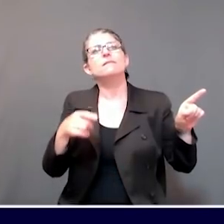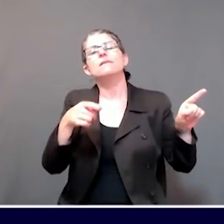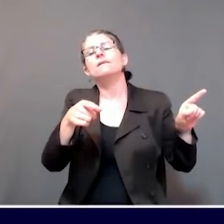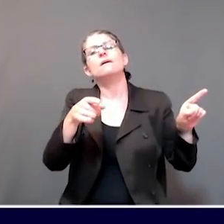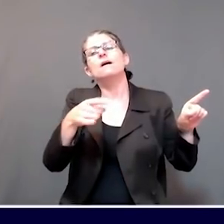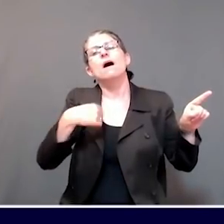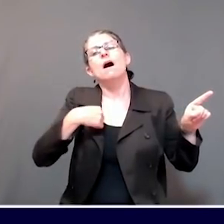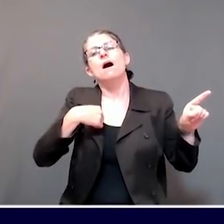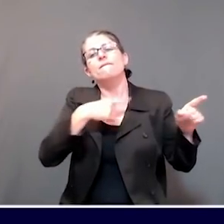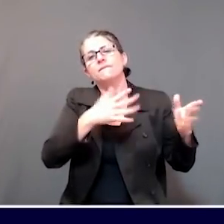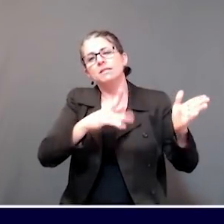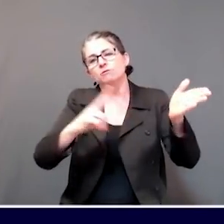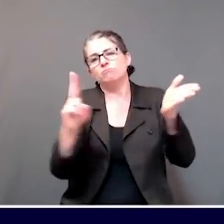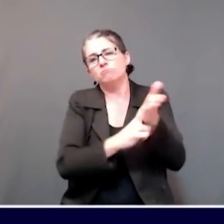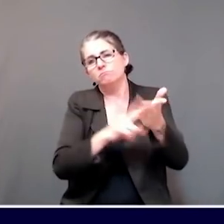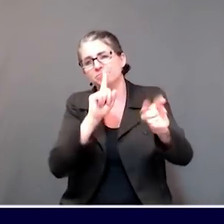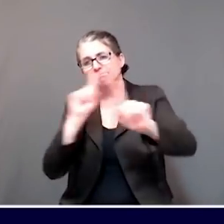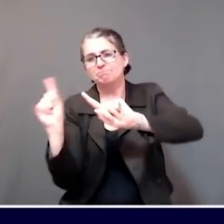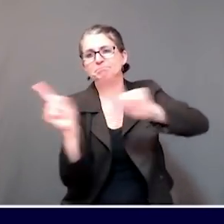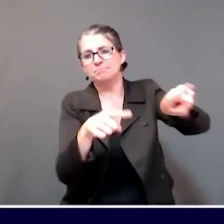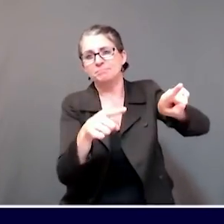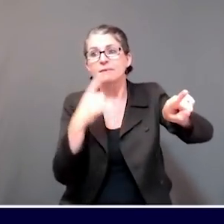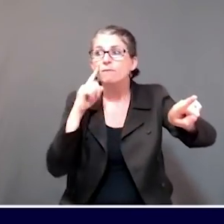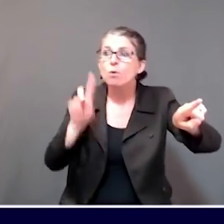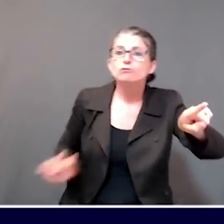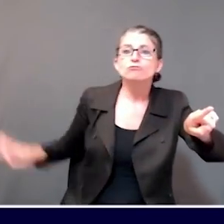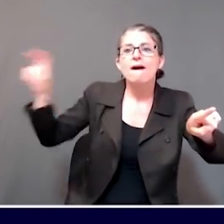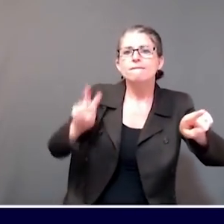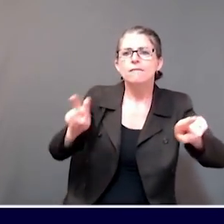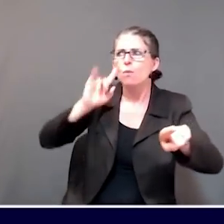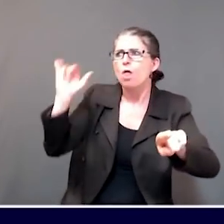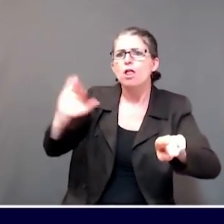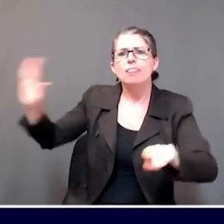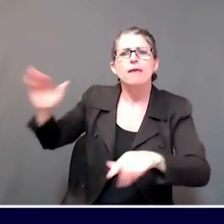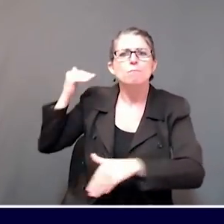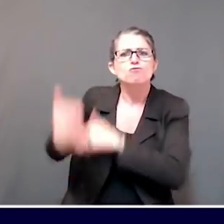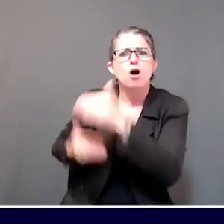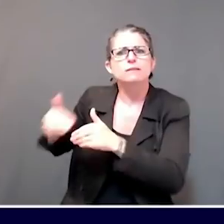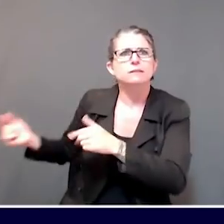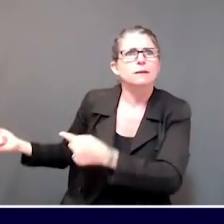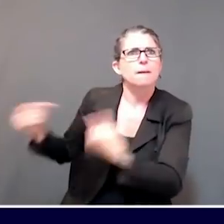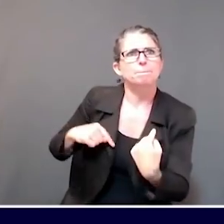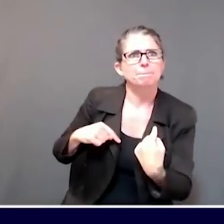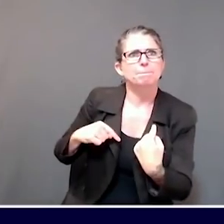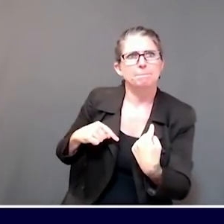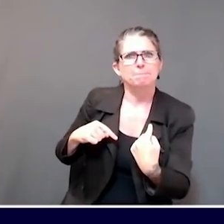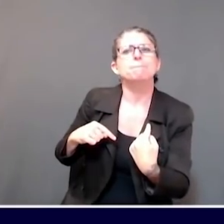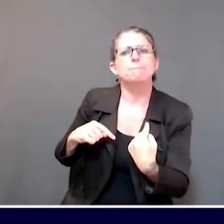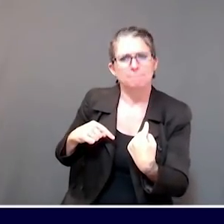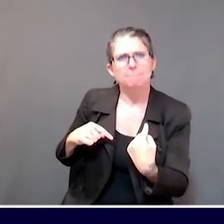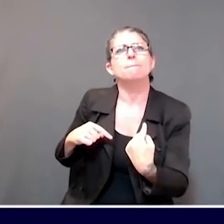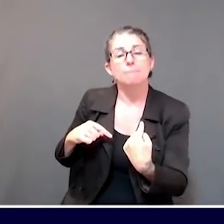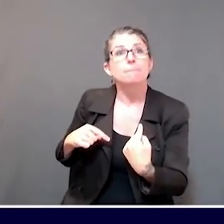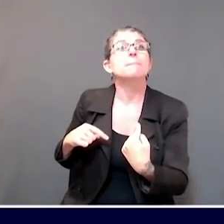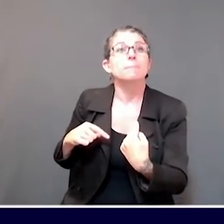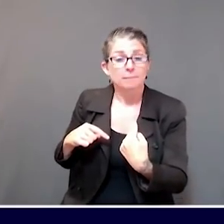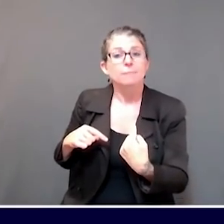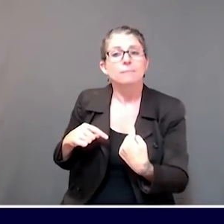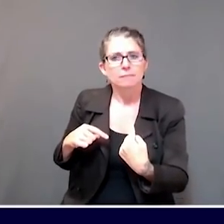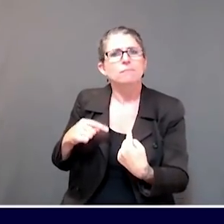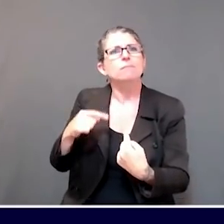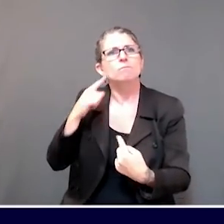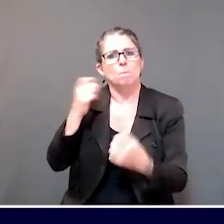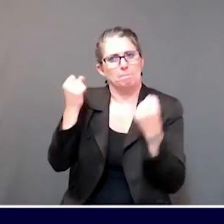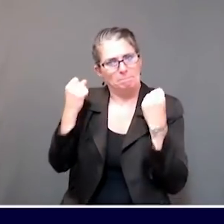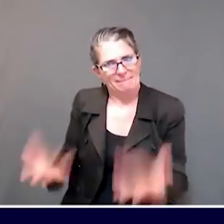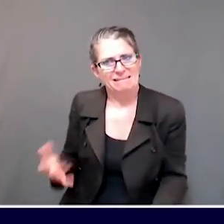basically require anybody coming to this state from most states other than certain New England states and